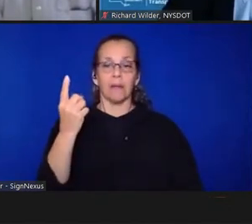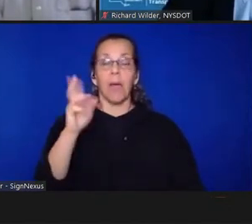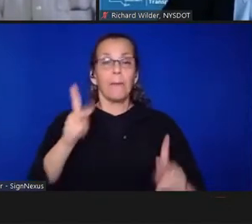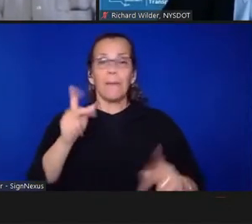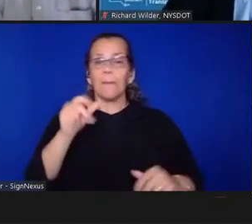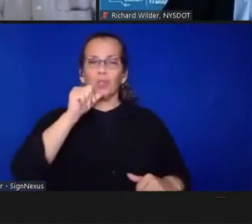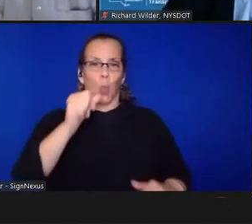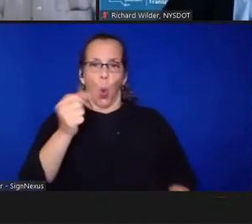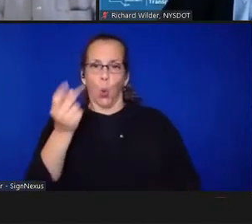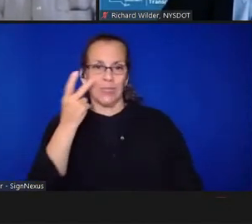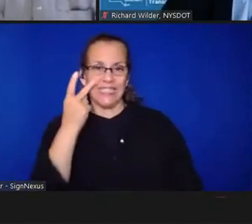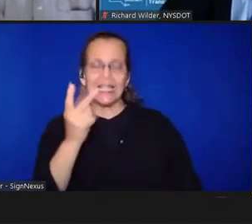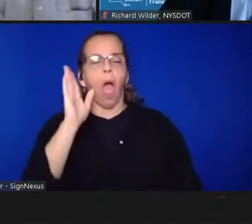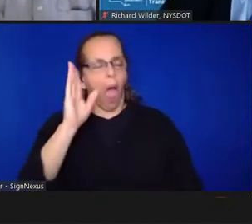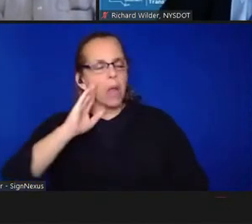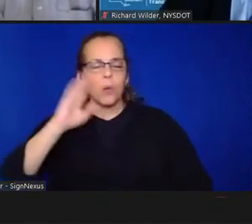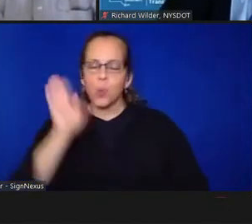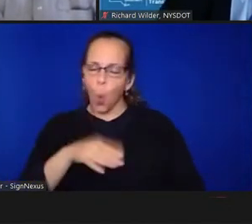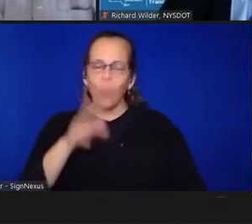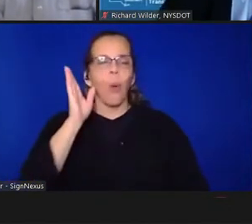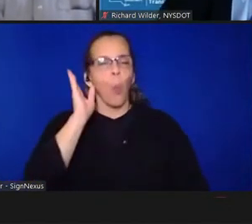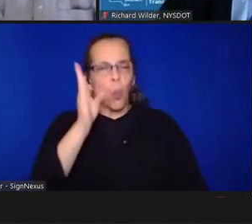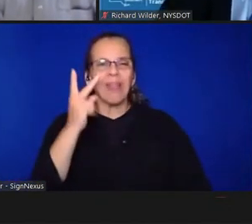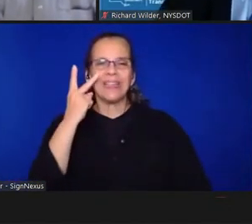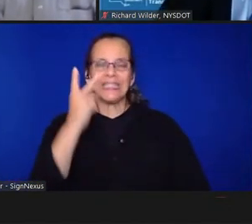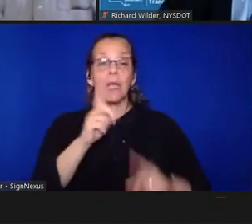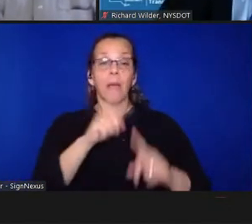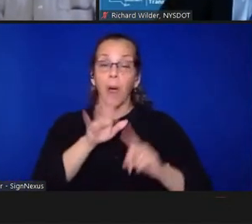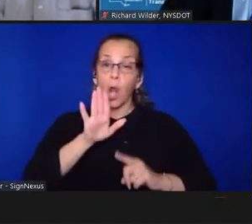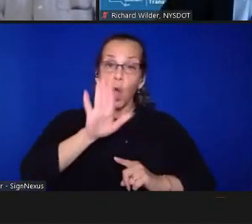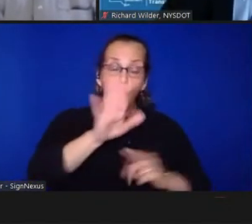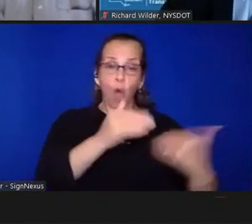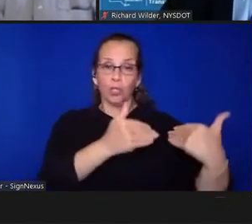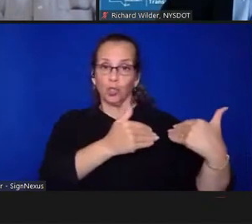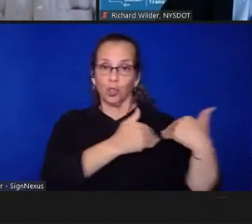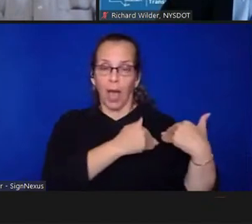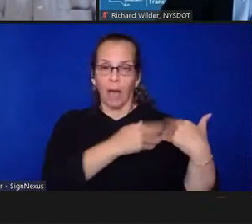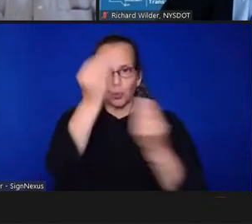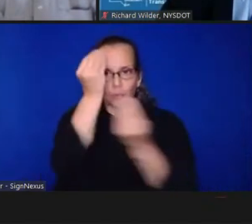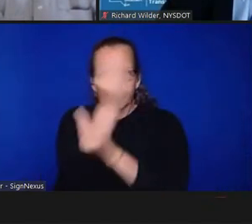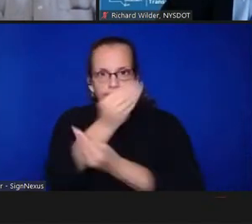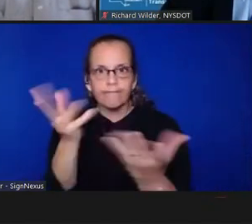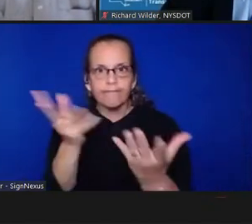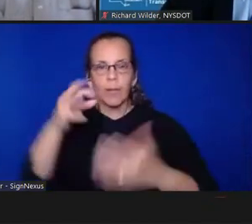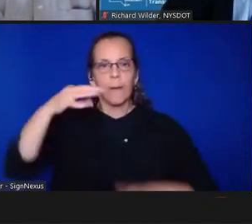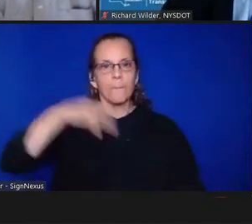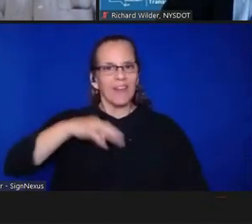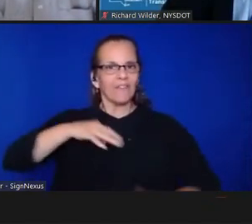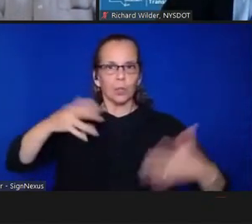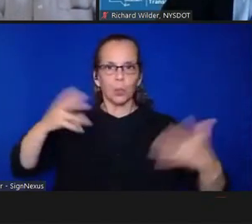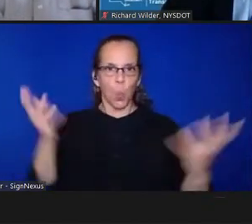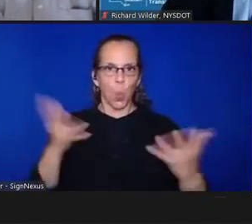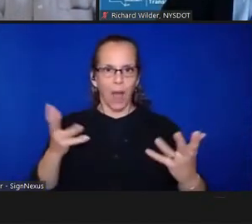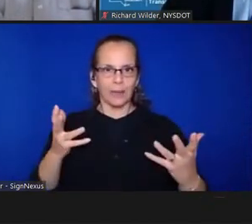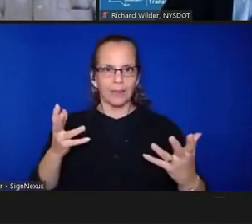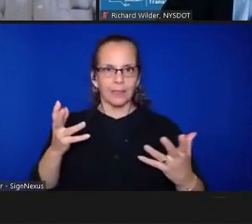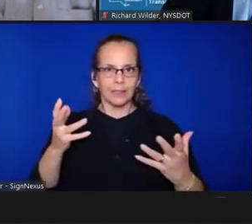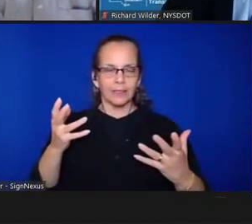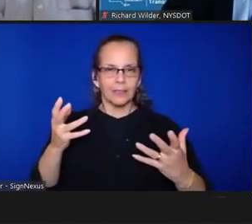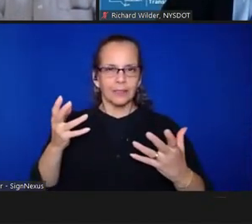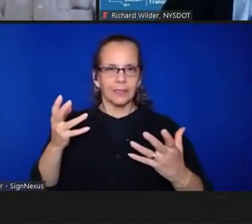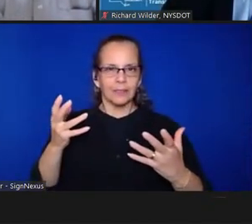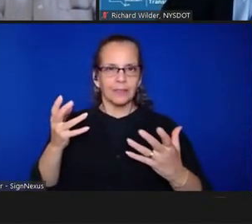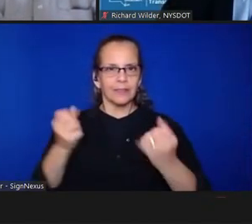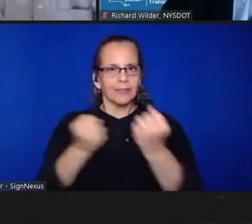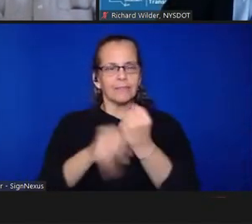I know that they're going to see the benefits but it's your job to inform them of what those benefits are going to be campaign it throughout please